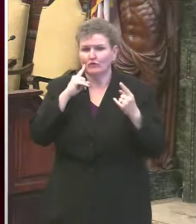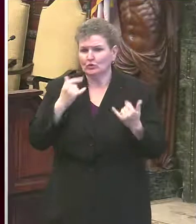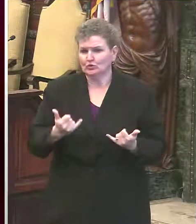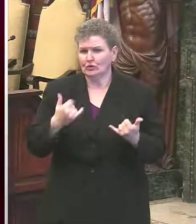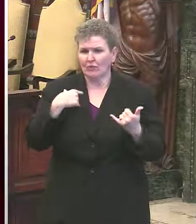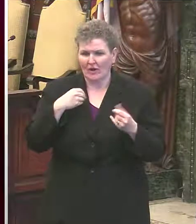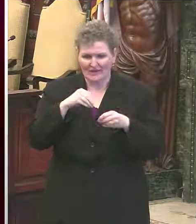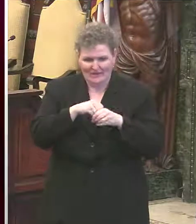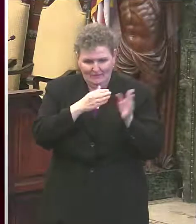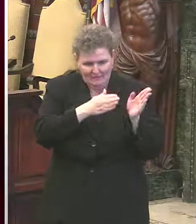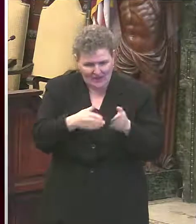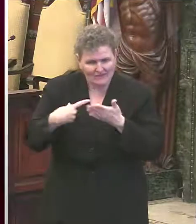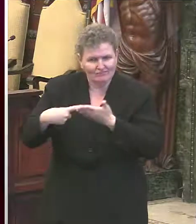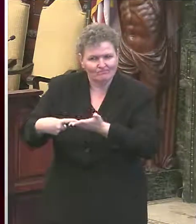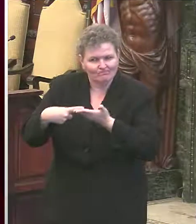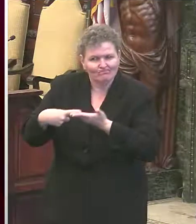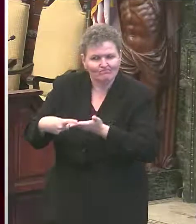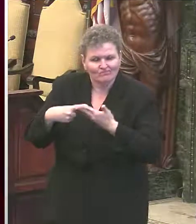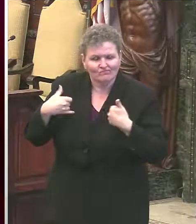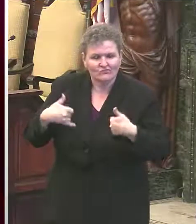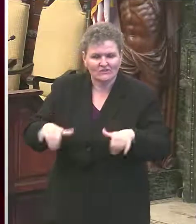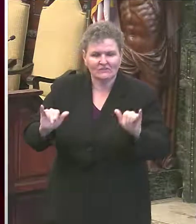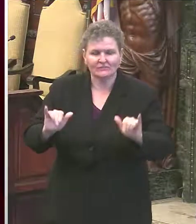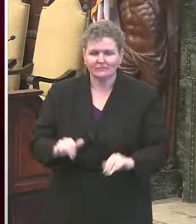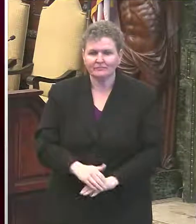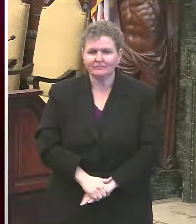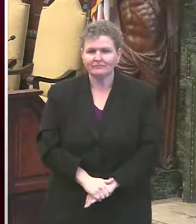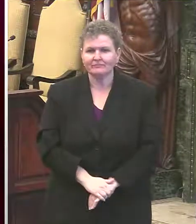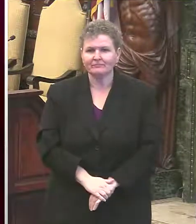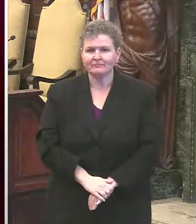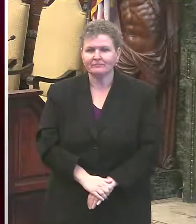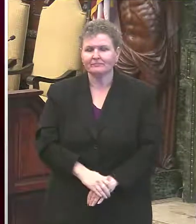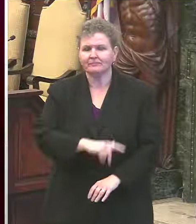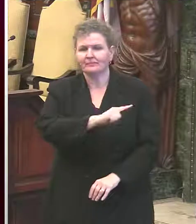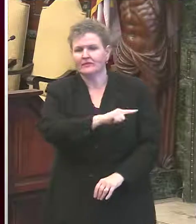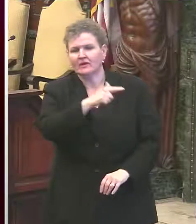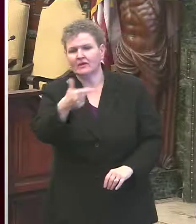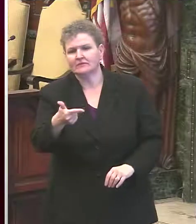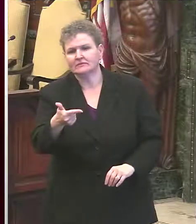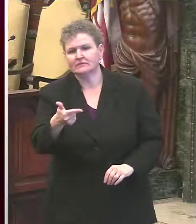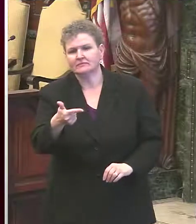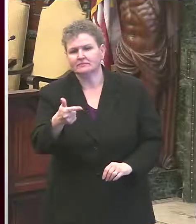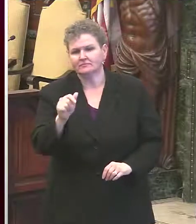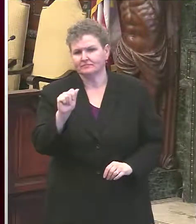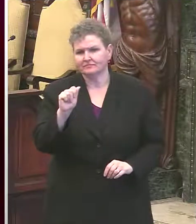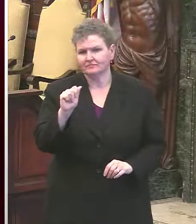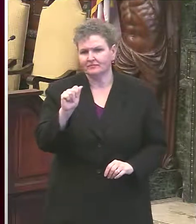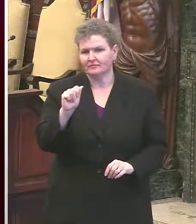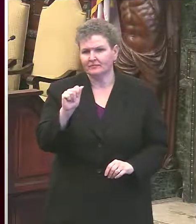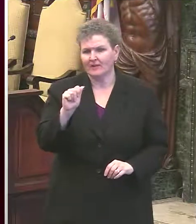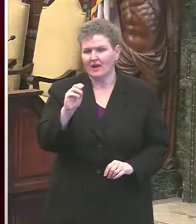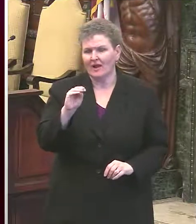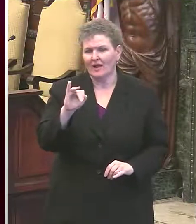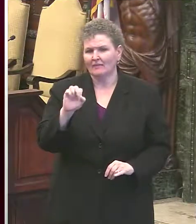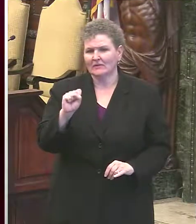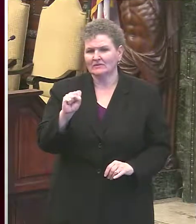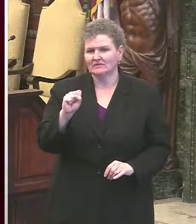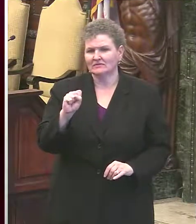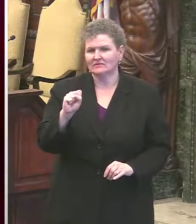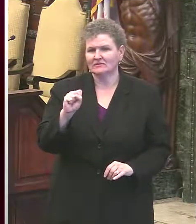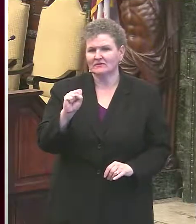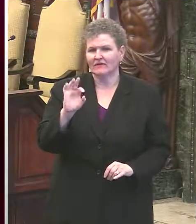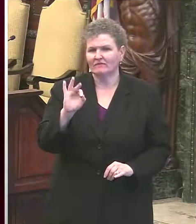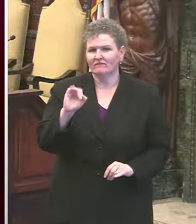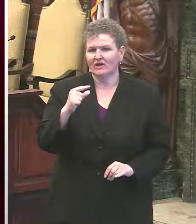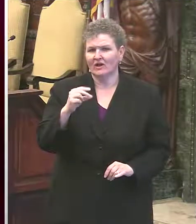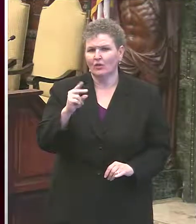you. Thank you. Next up, we have Argenis Figueroa from Univision. Argenis, you can go ahead and unmute